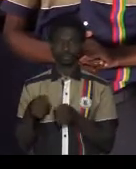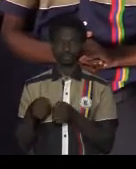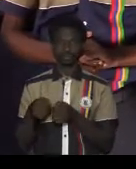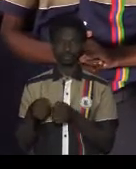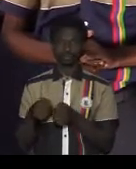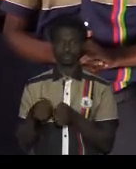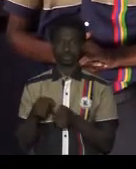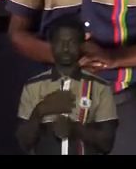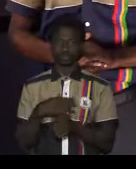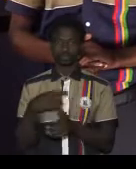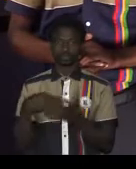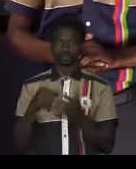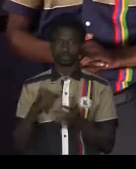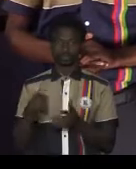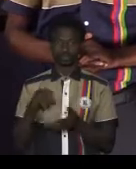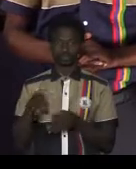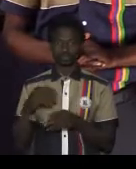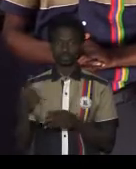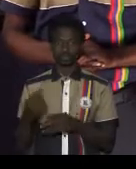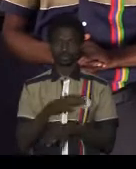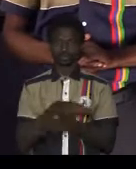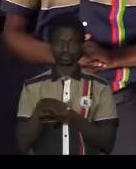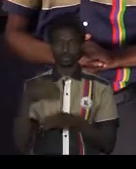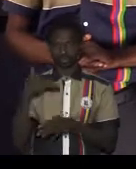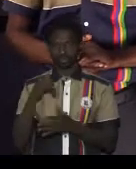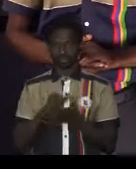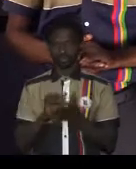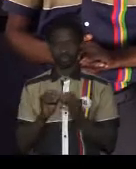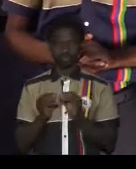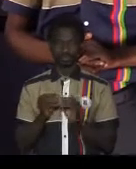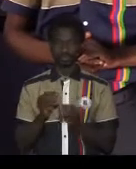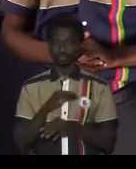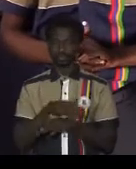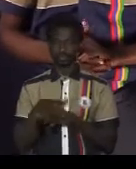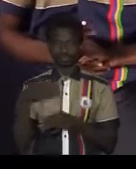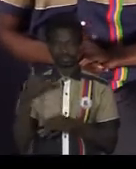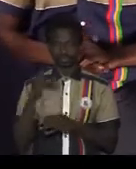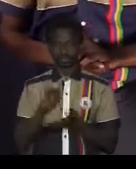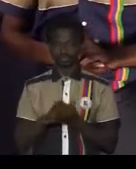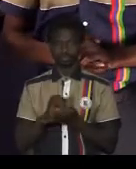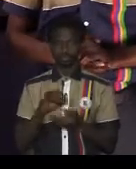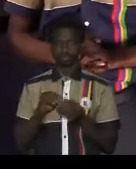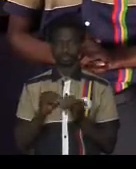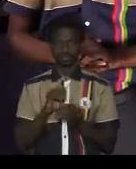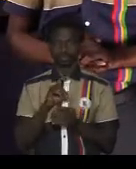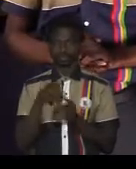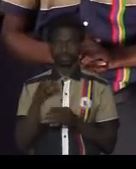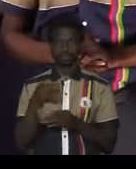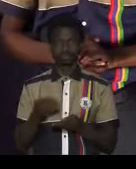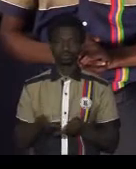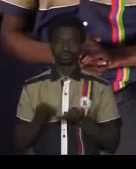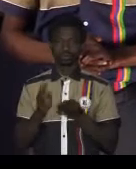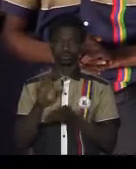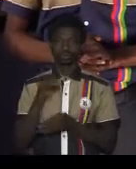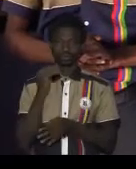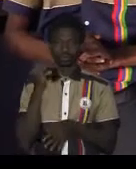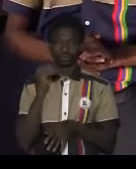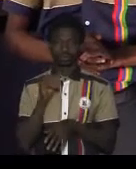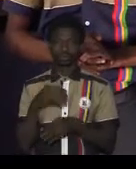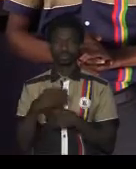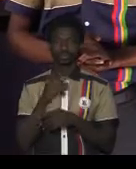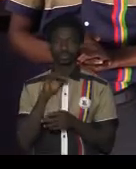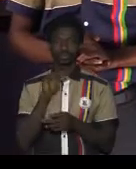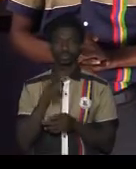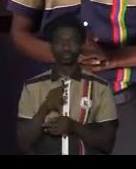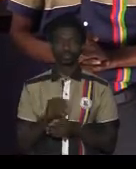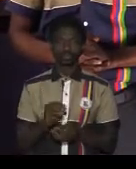WhatsApp messages only. Please do not call that number. Do not call that number. And when you are submitting your assignment, make